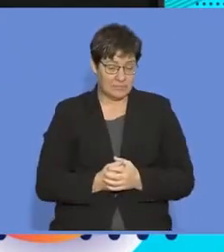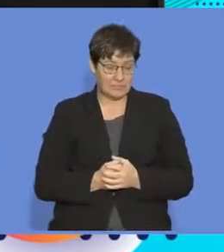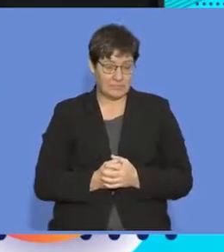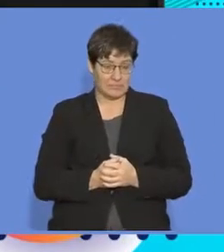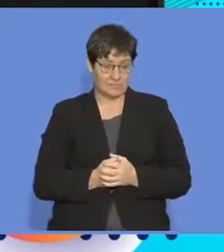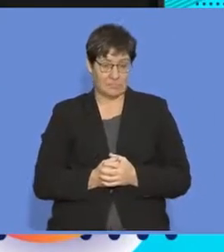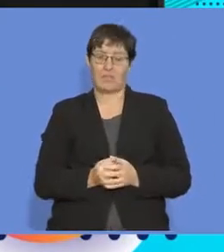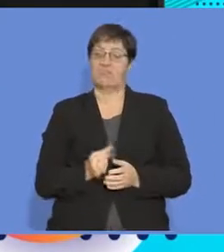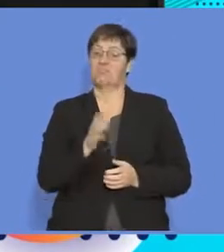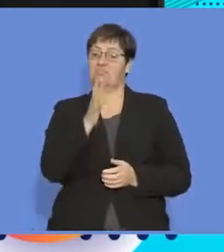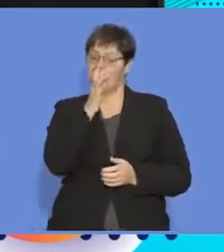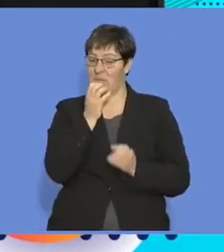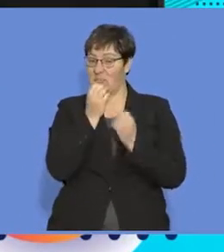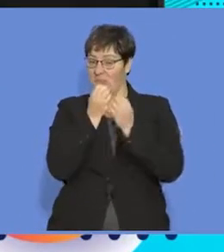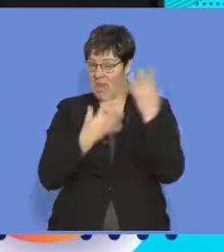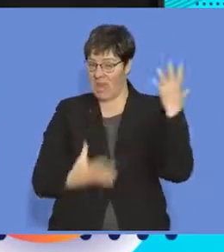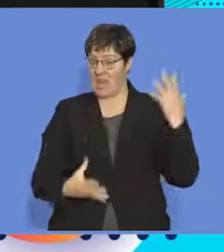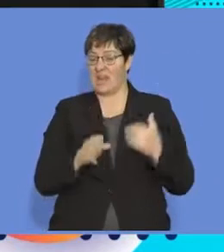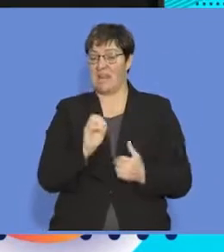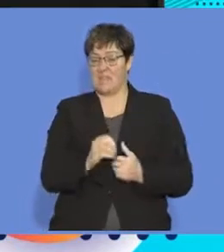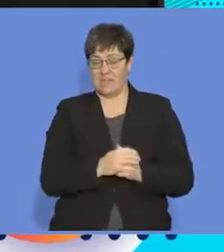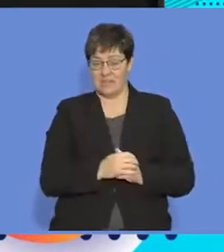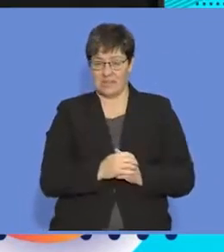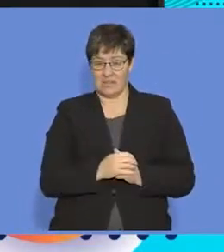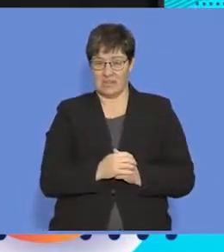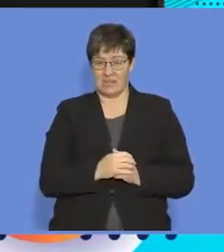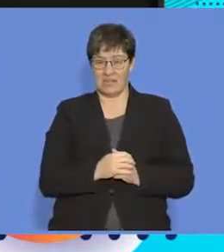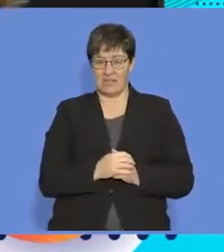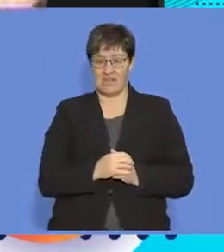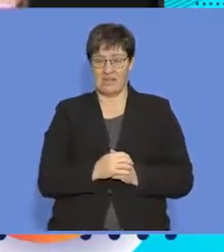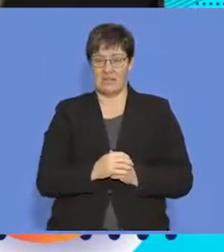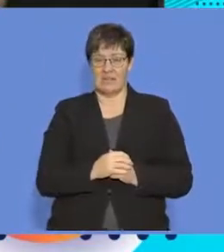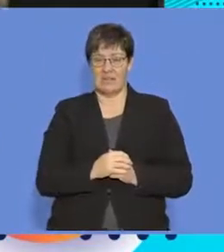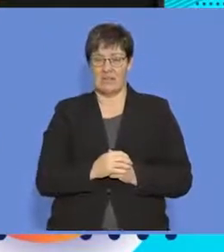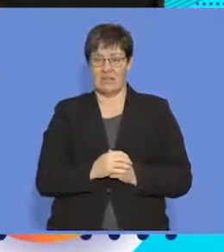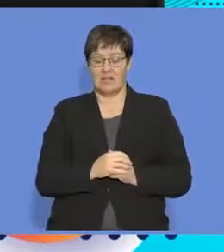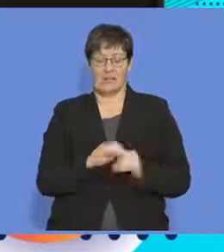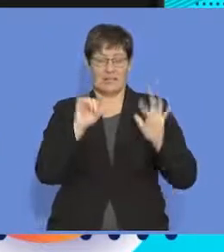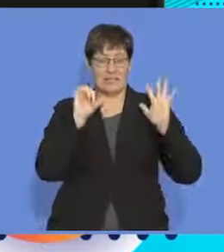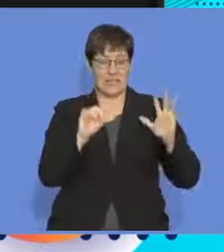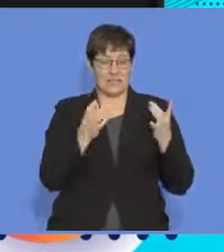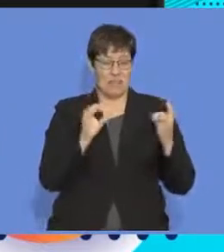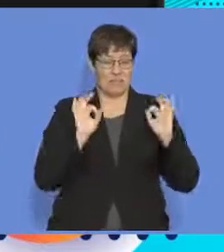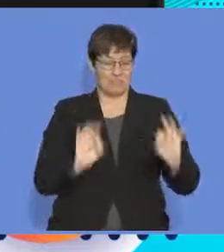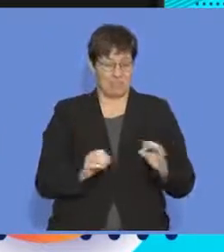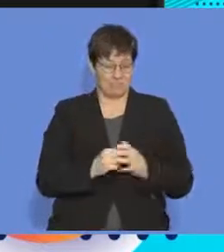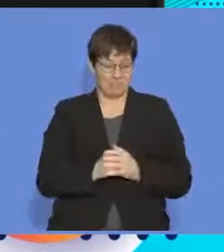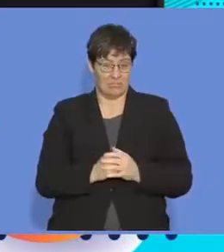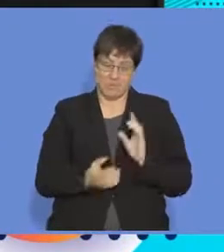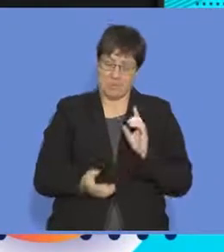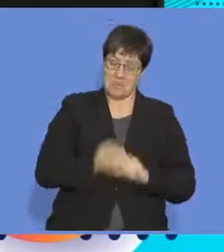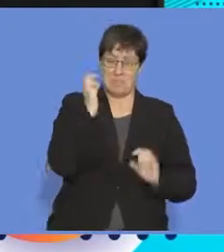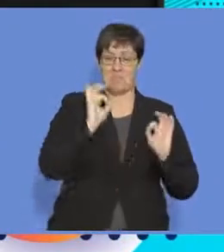I think that's a large number. So we have to get 6 correct numbers. That's a